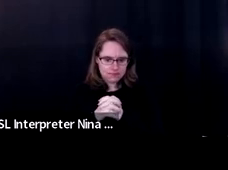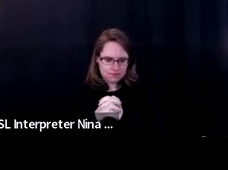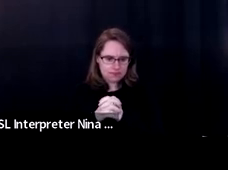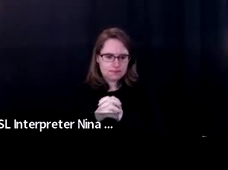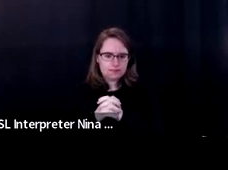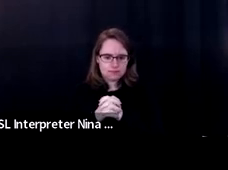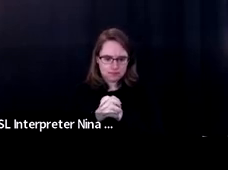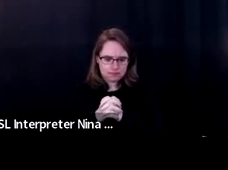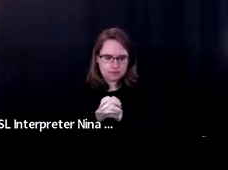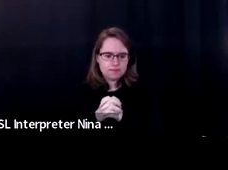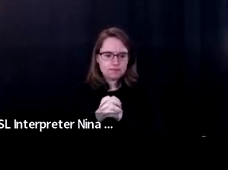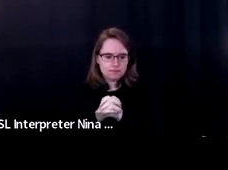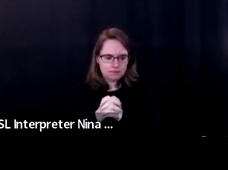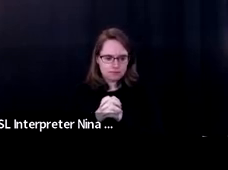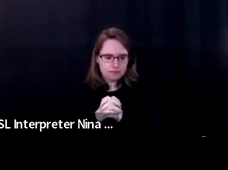Okay.